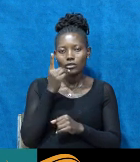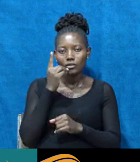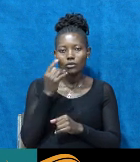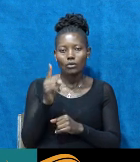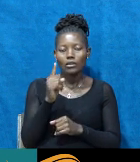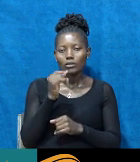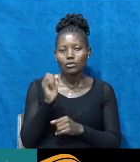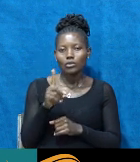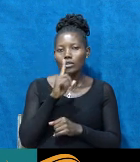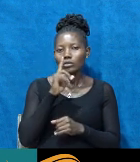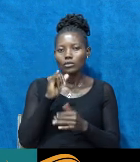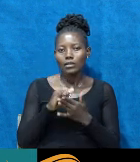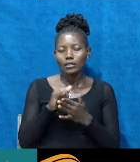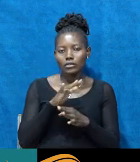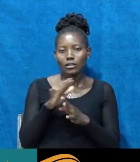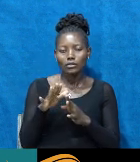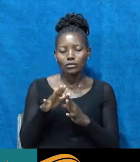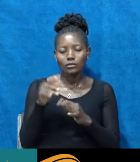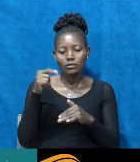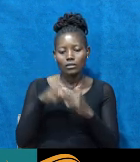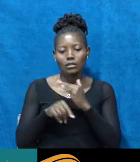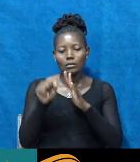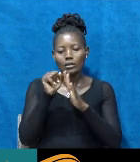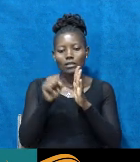a state of dehydration while taking that too.